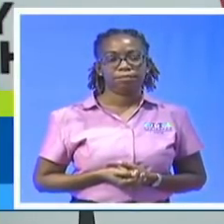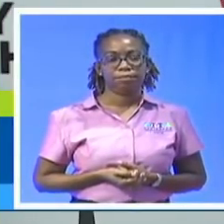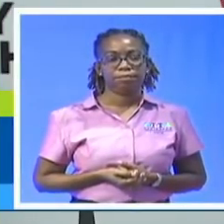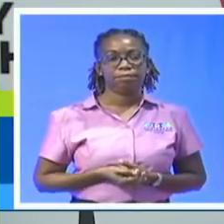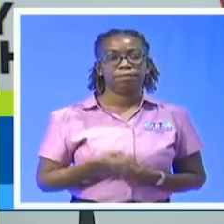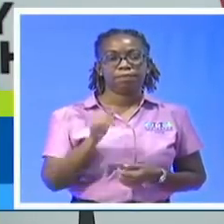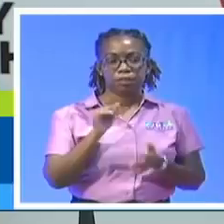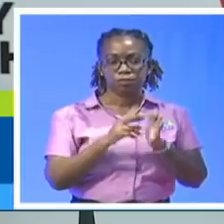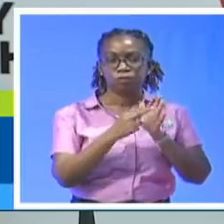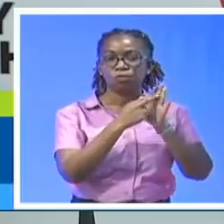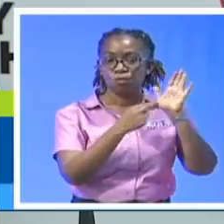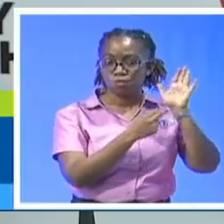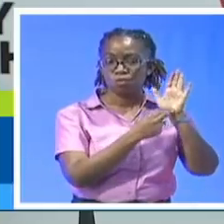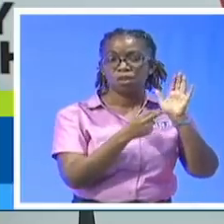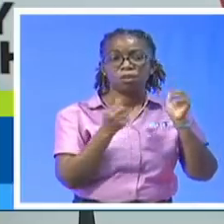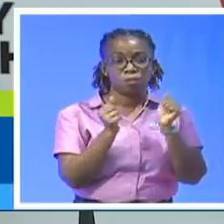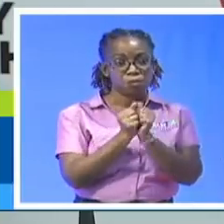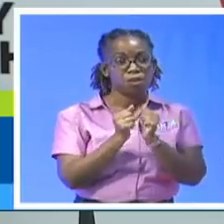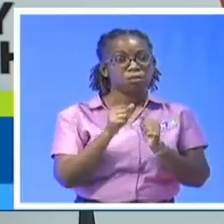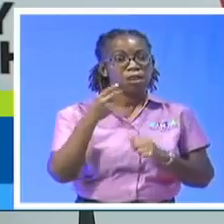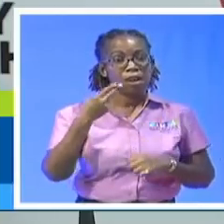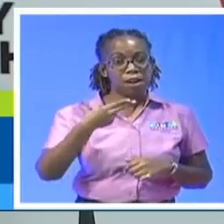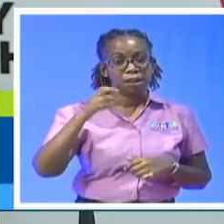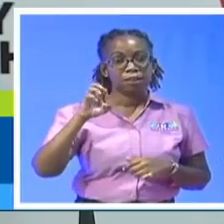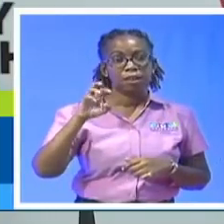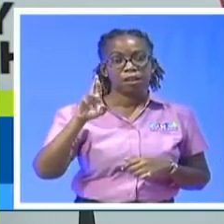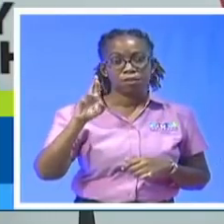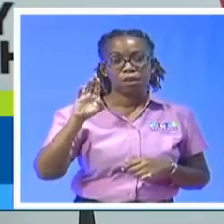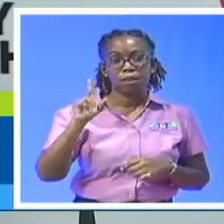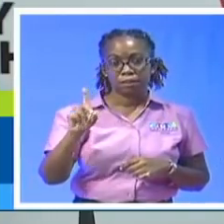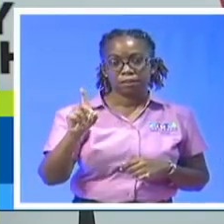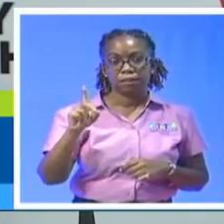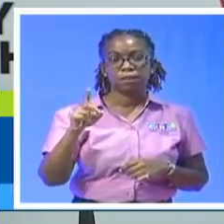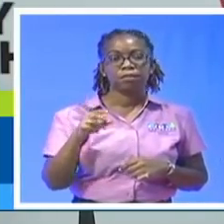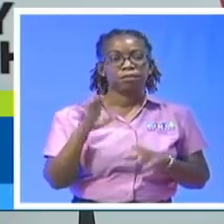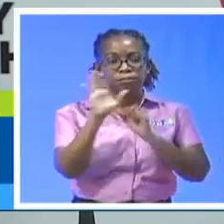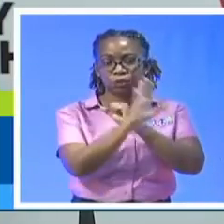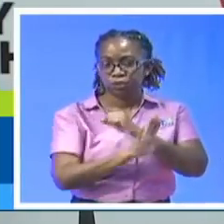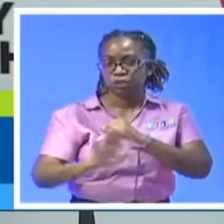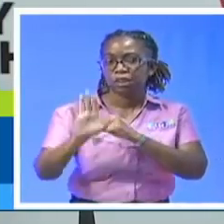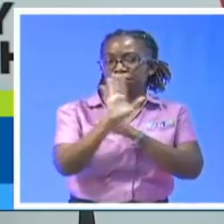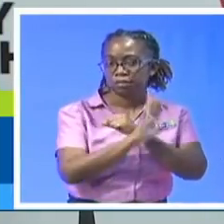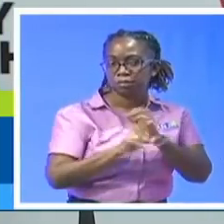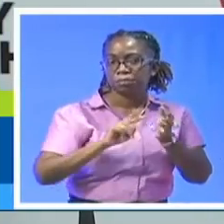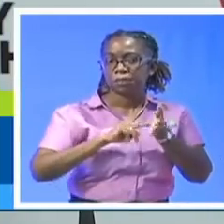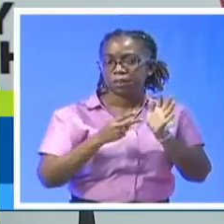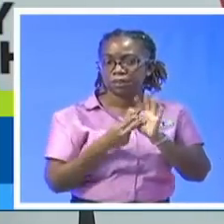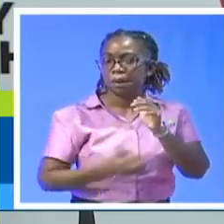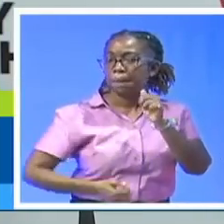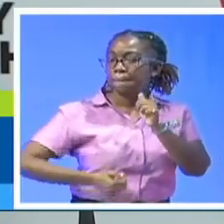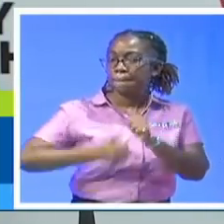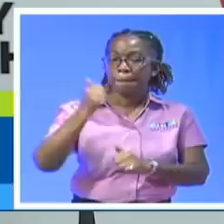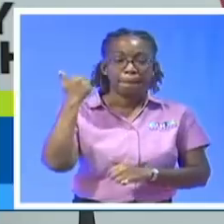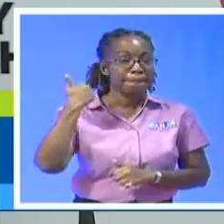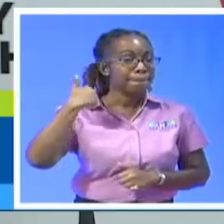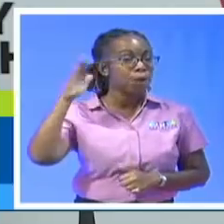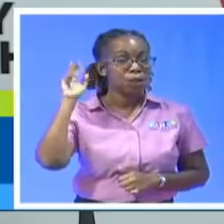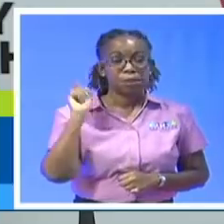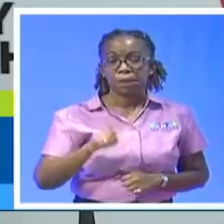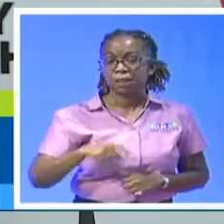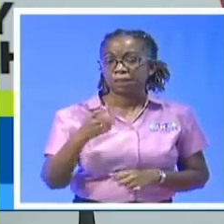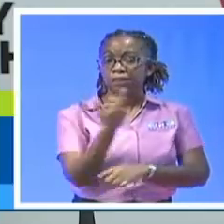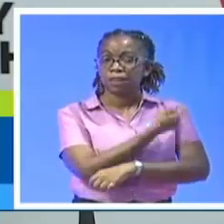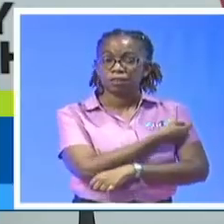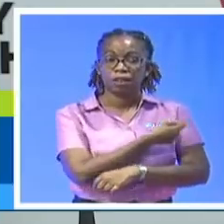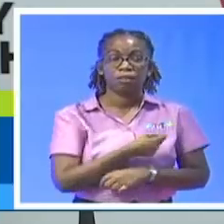principle of herd immunity. So we need to get all parties involved now that